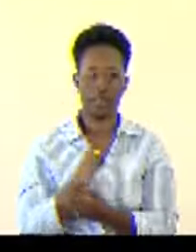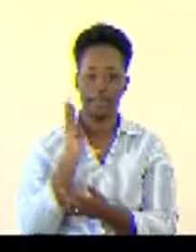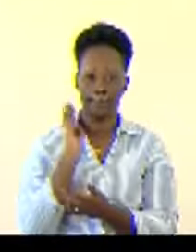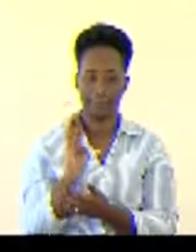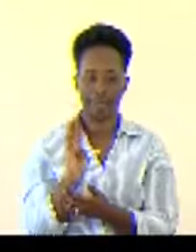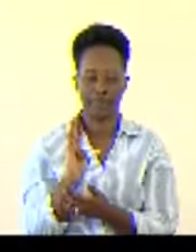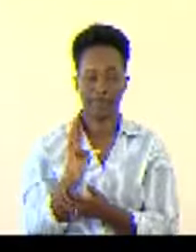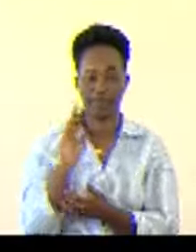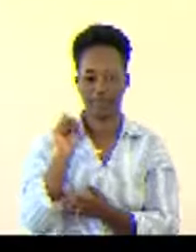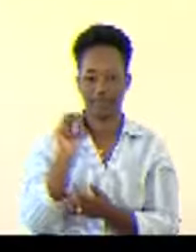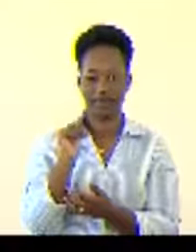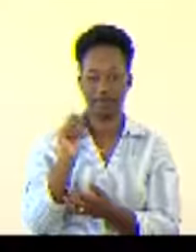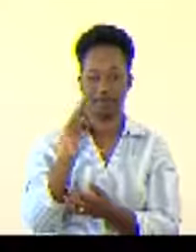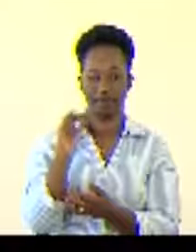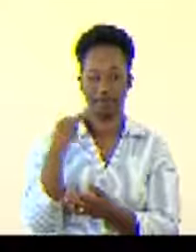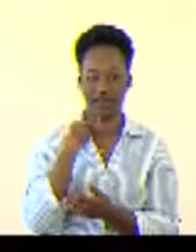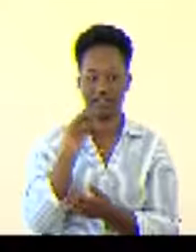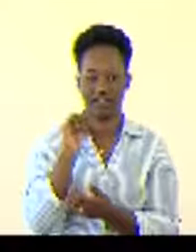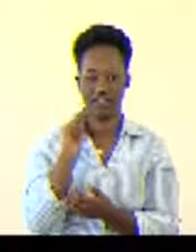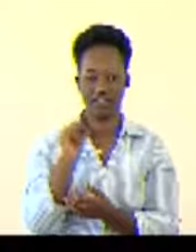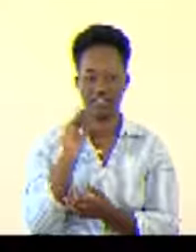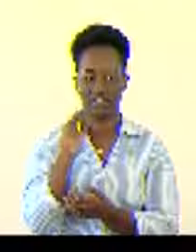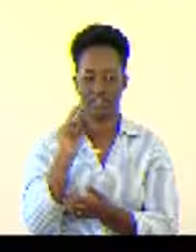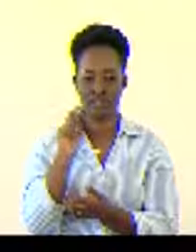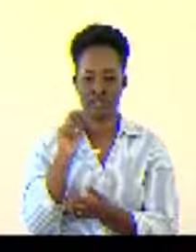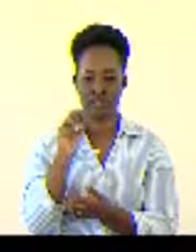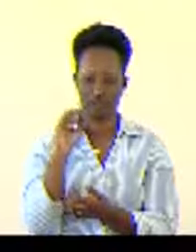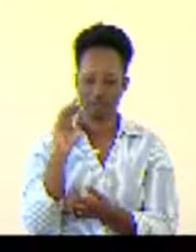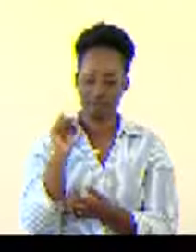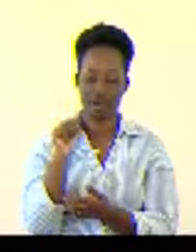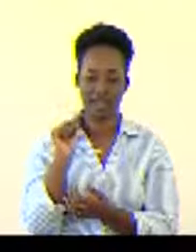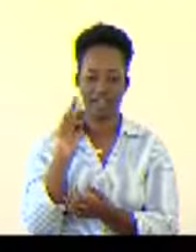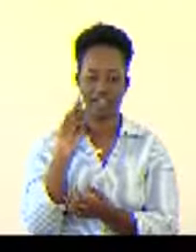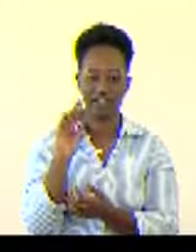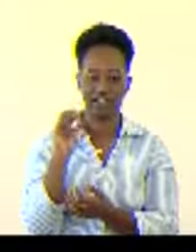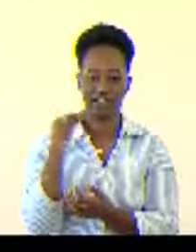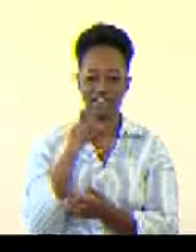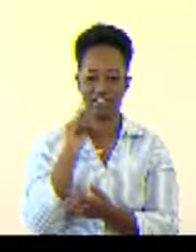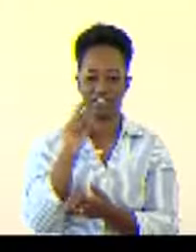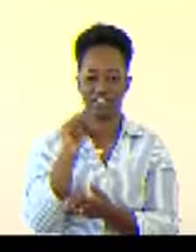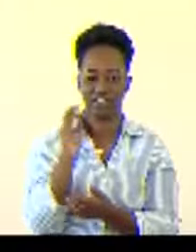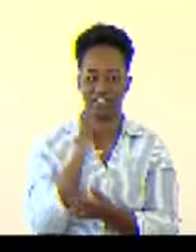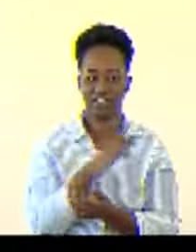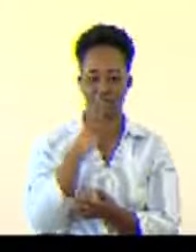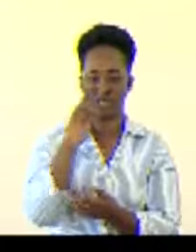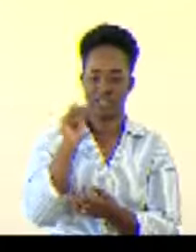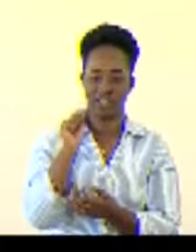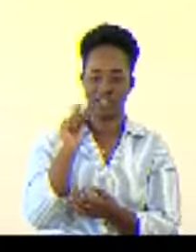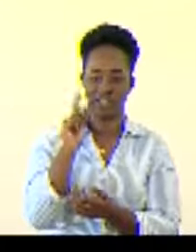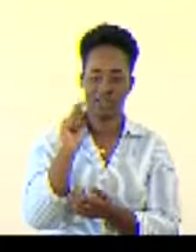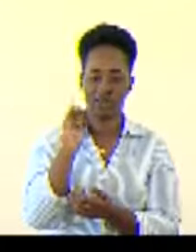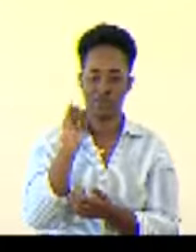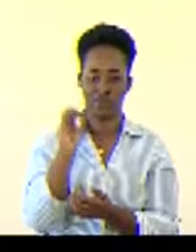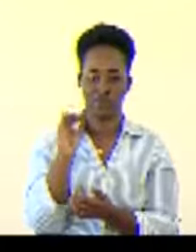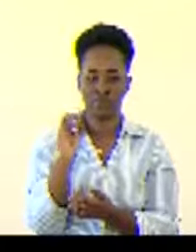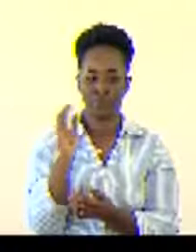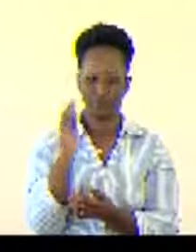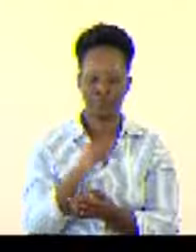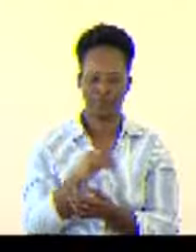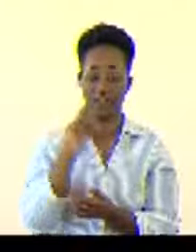the margin ratio or the gross profit ratio, the margin ratio. Talk about the net profit